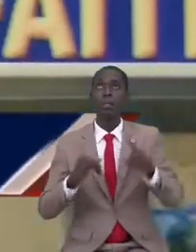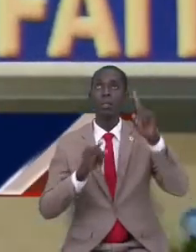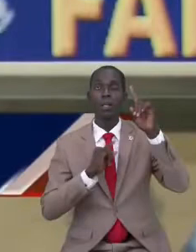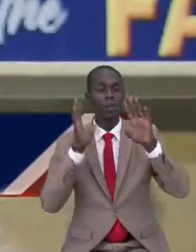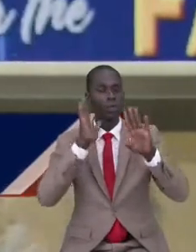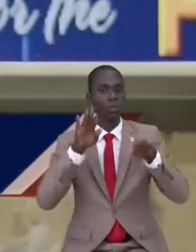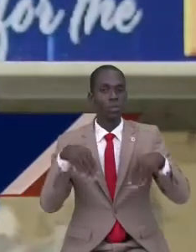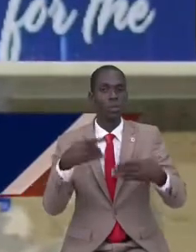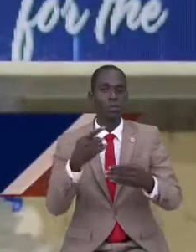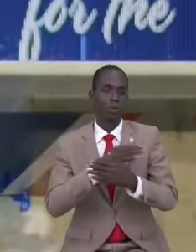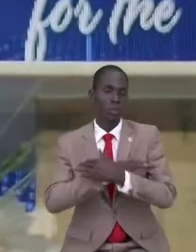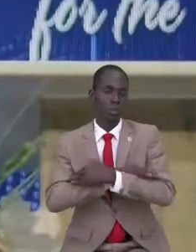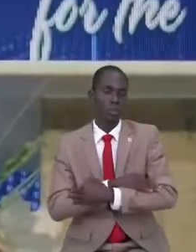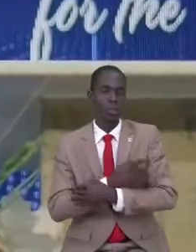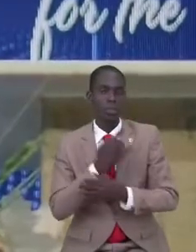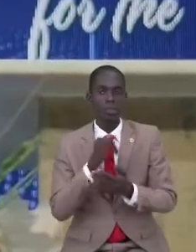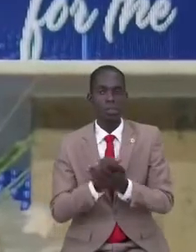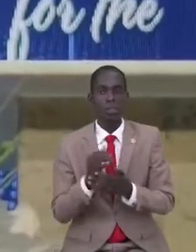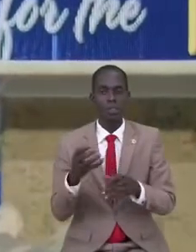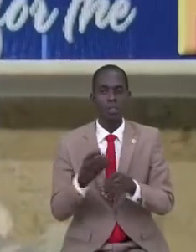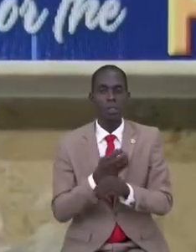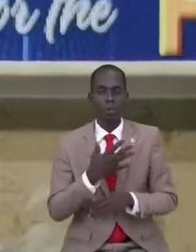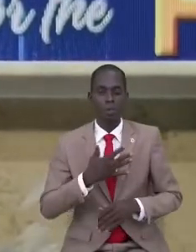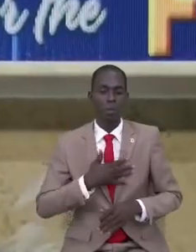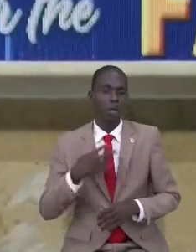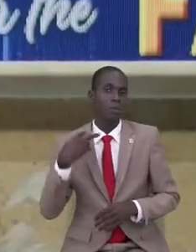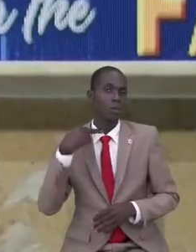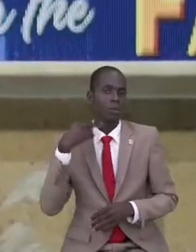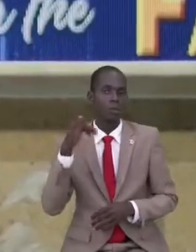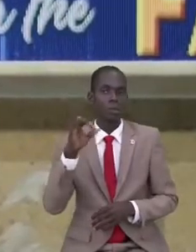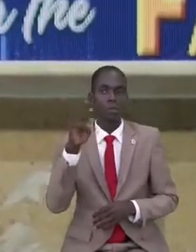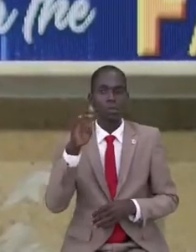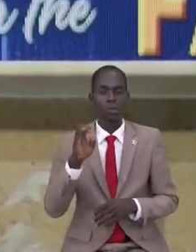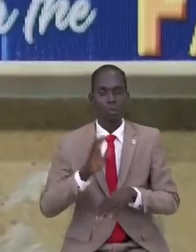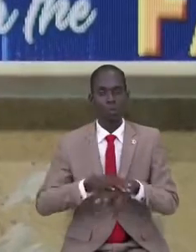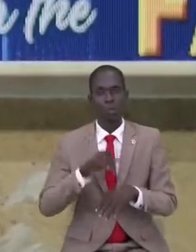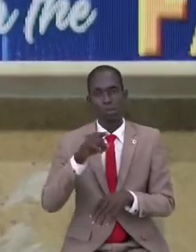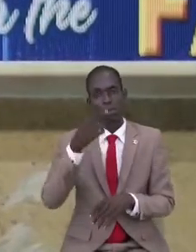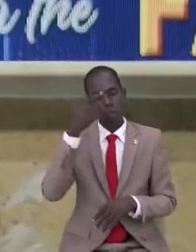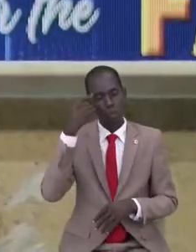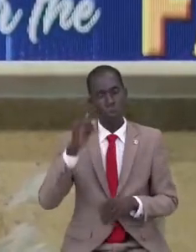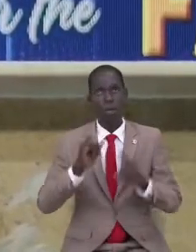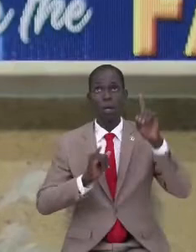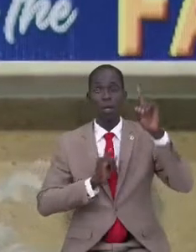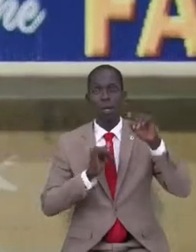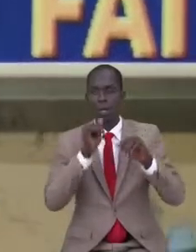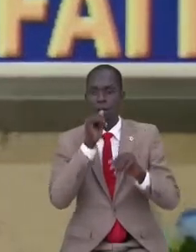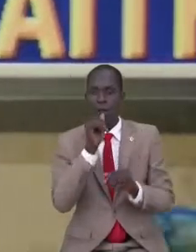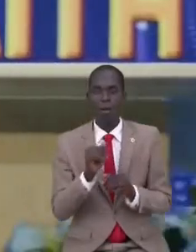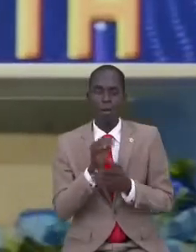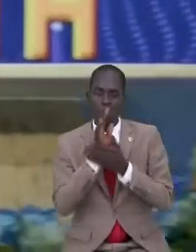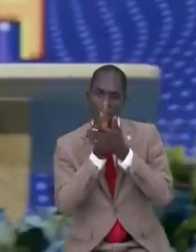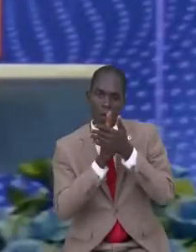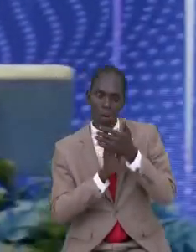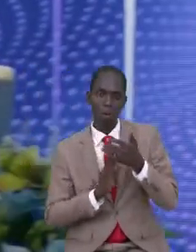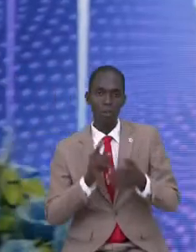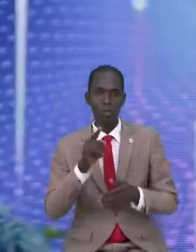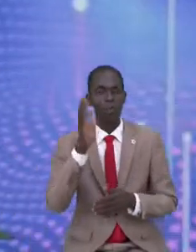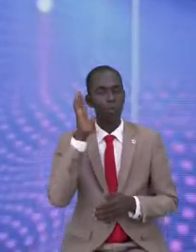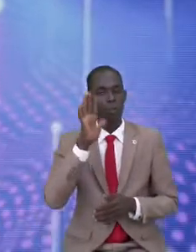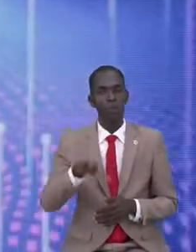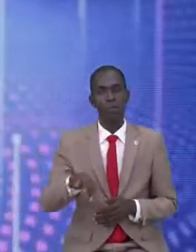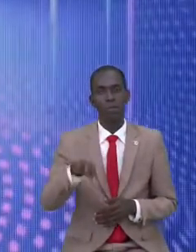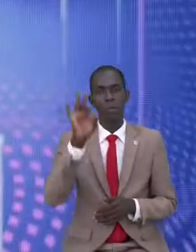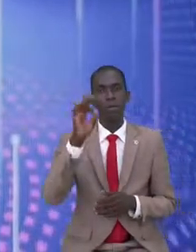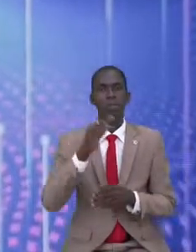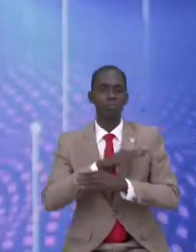my yoke upon you. It says, because I am meek and lowly, and ye shall find rest for your